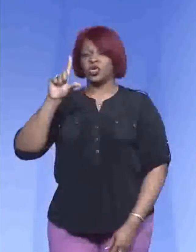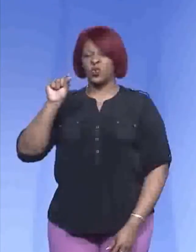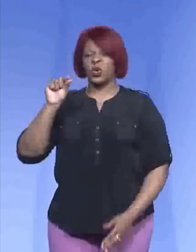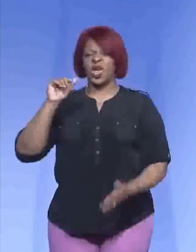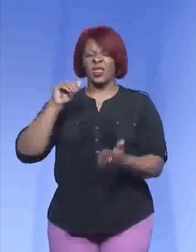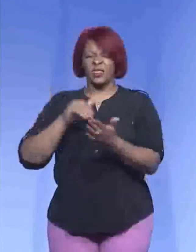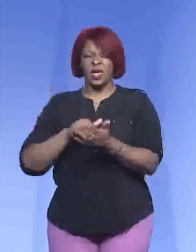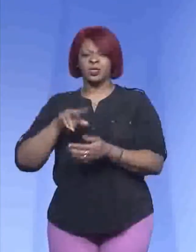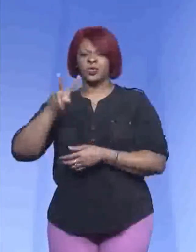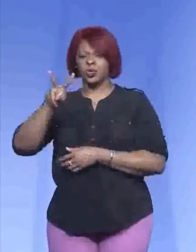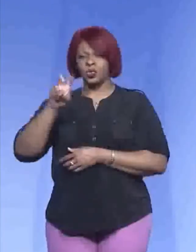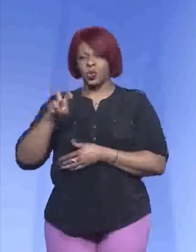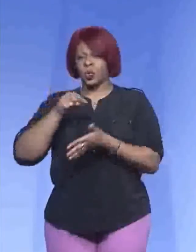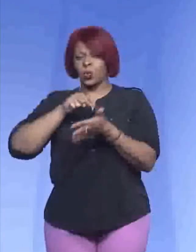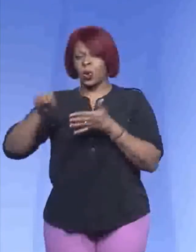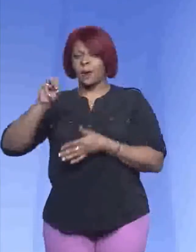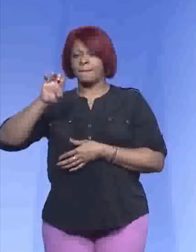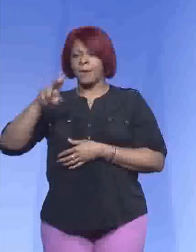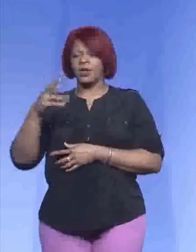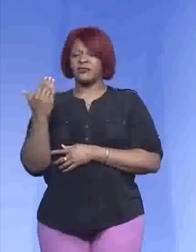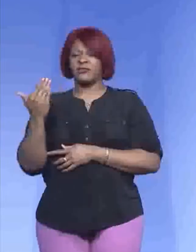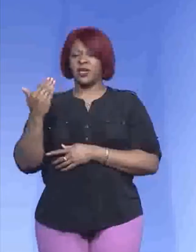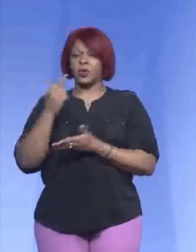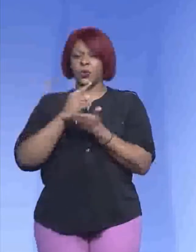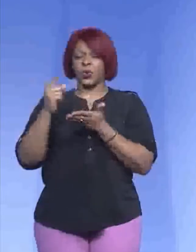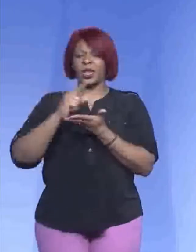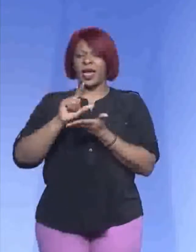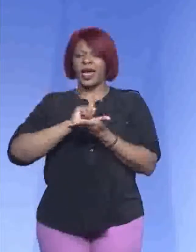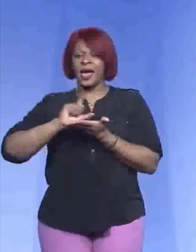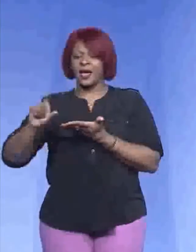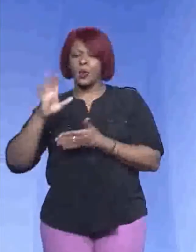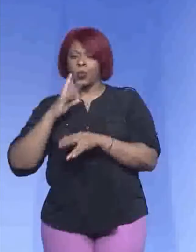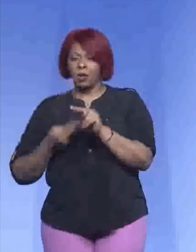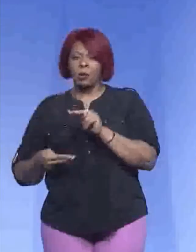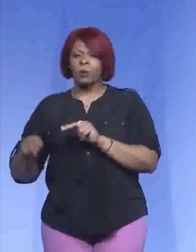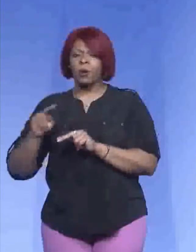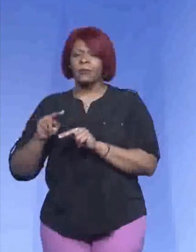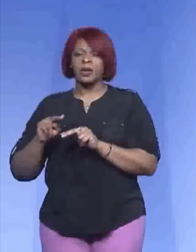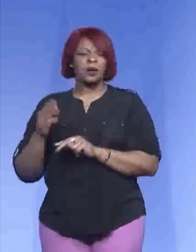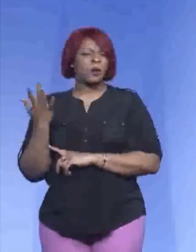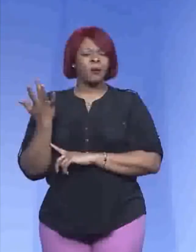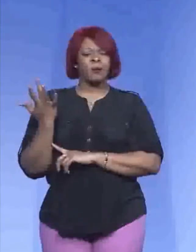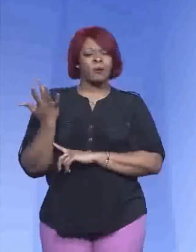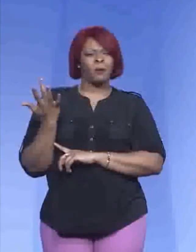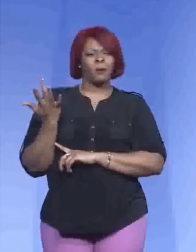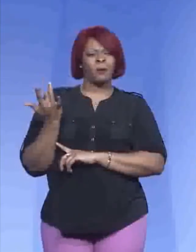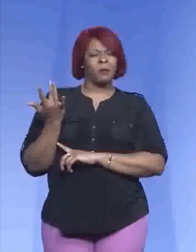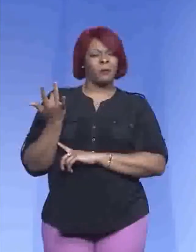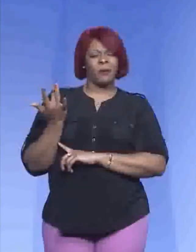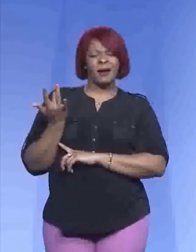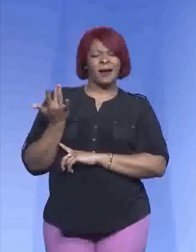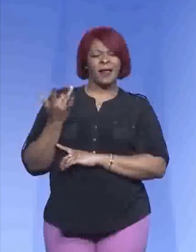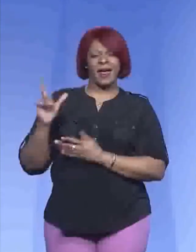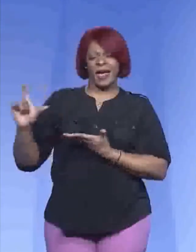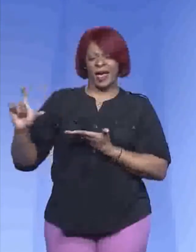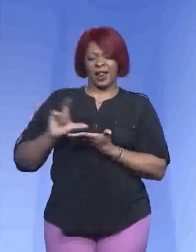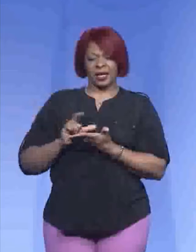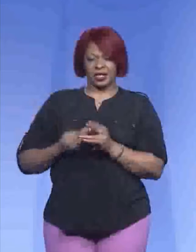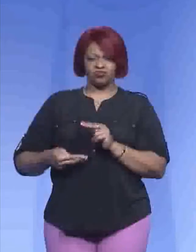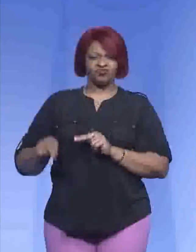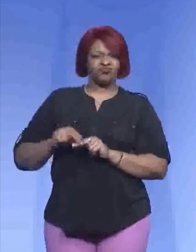20,200 on the week of March 15th, the weekly allocation would go up to, and why is the allocation